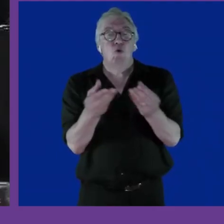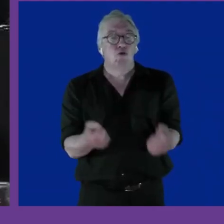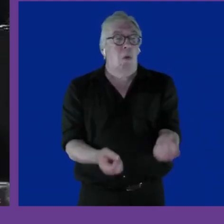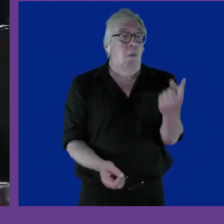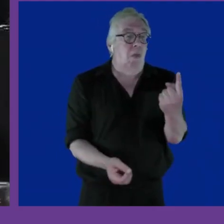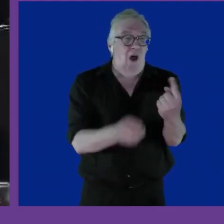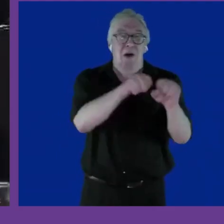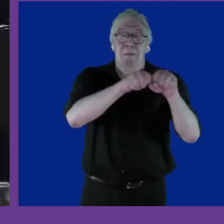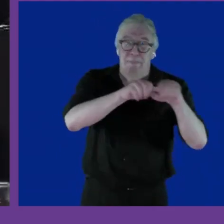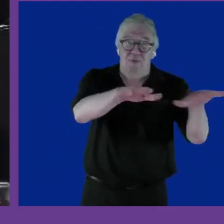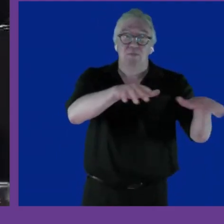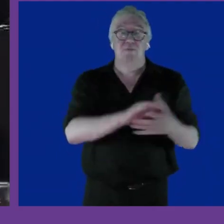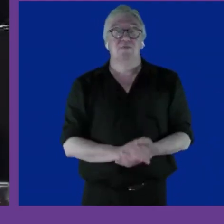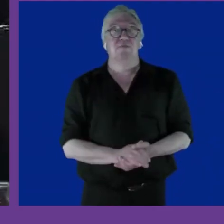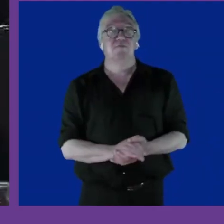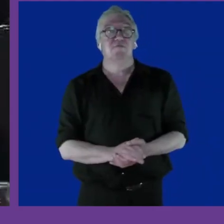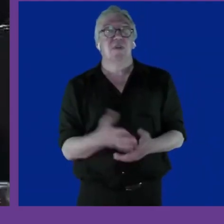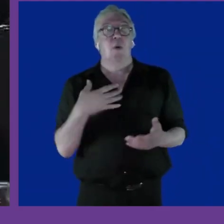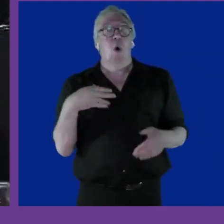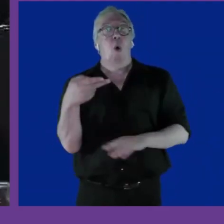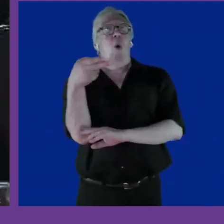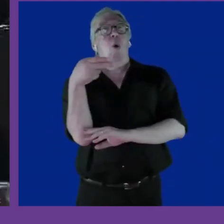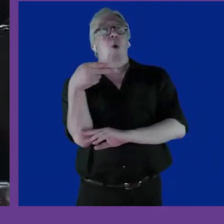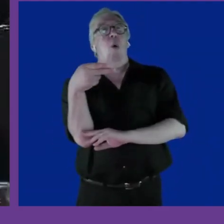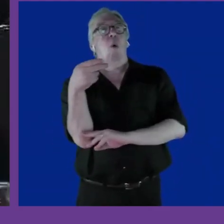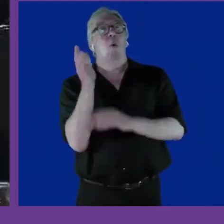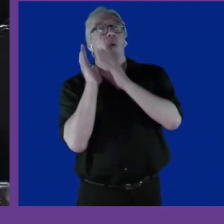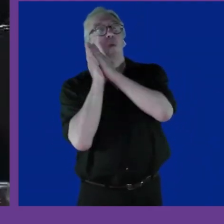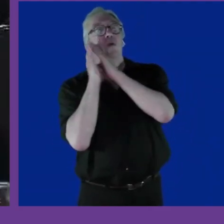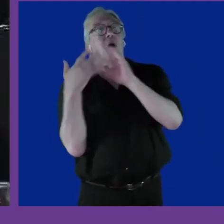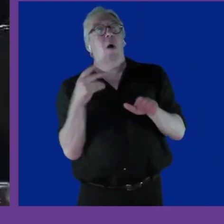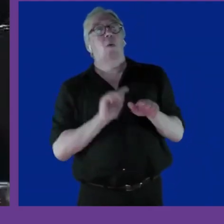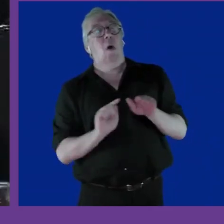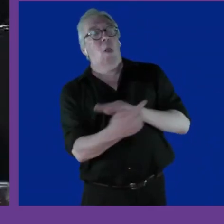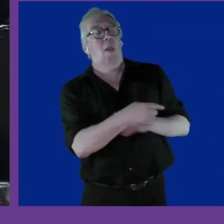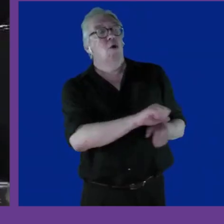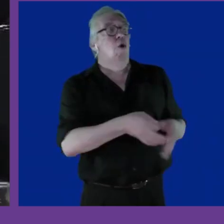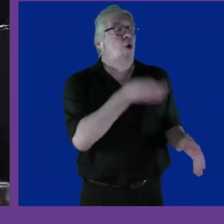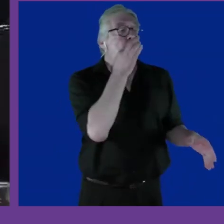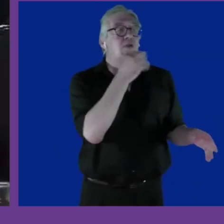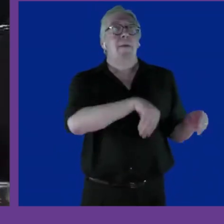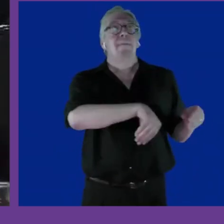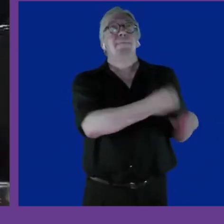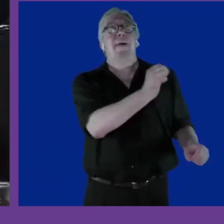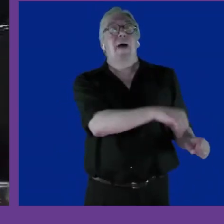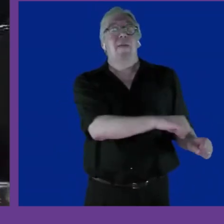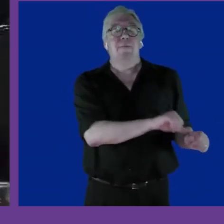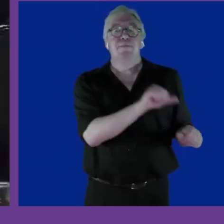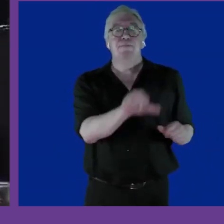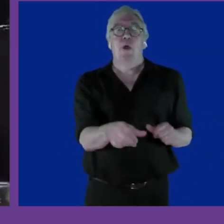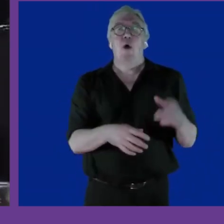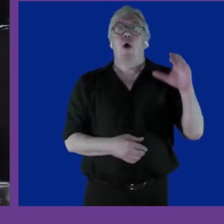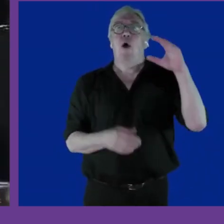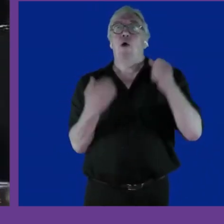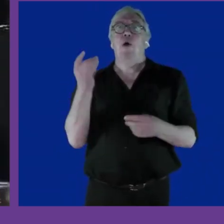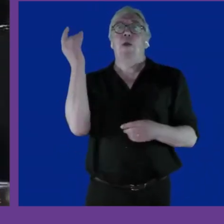that when I go to the coffee shop next to our hotel, I can pay in an accessible way. If I take a cab ride, I mean, Lars gave